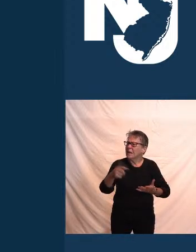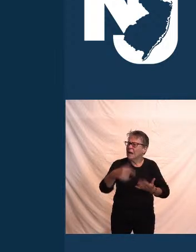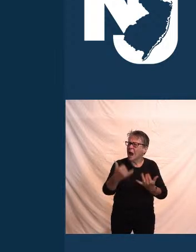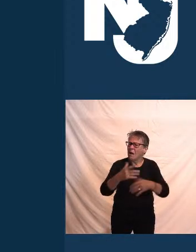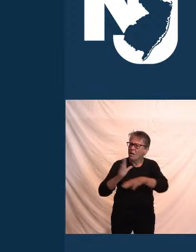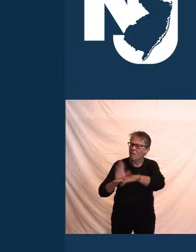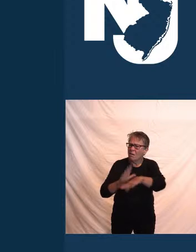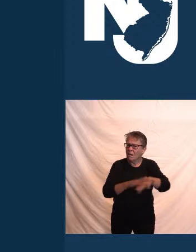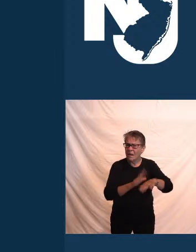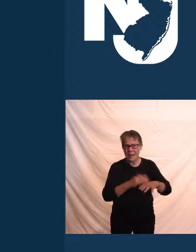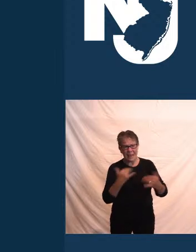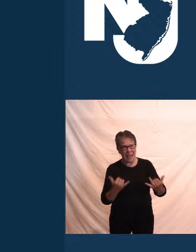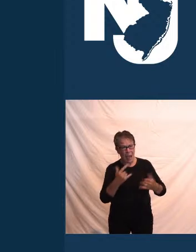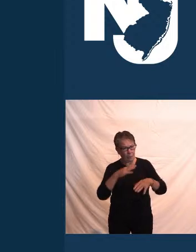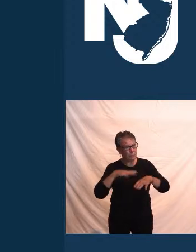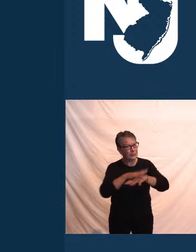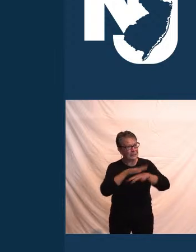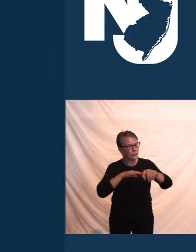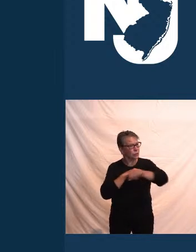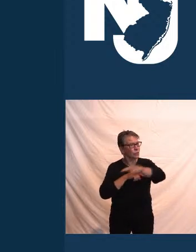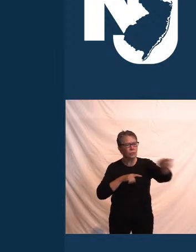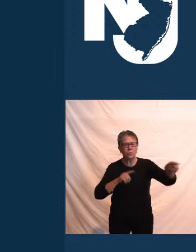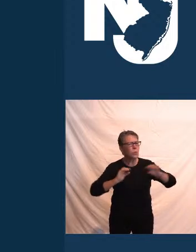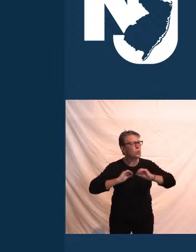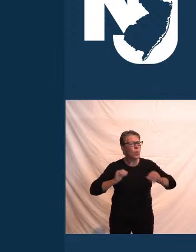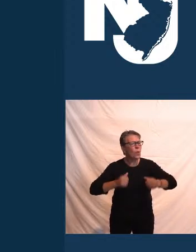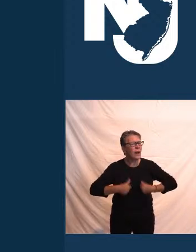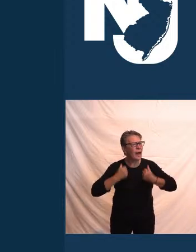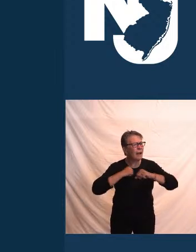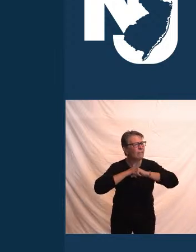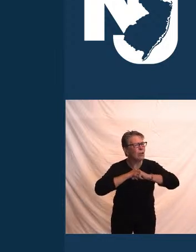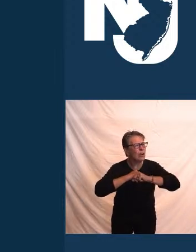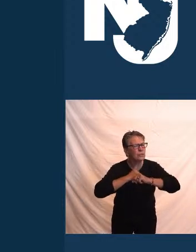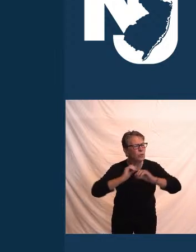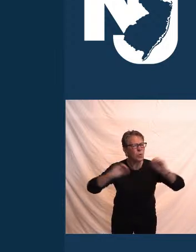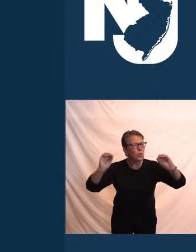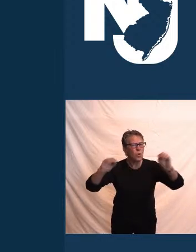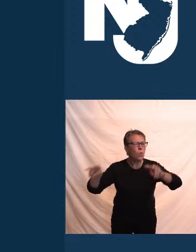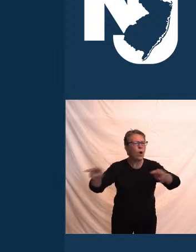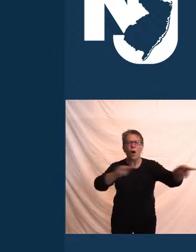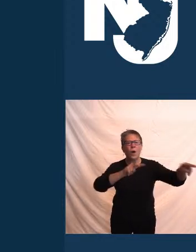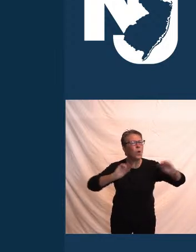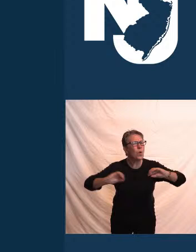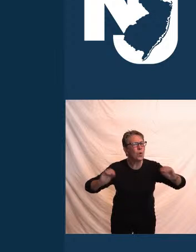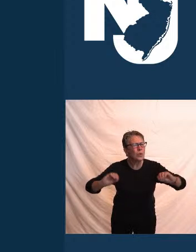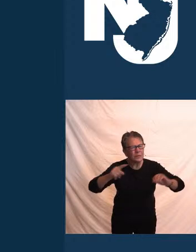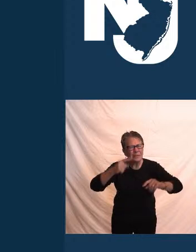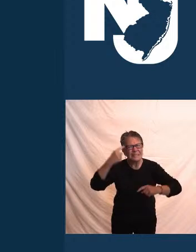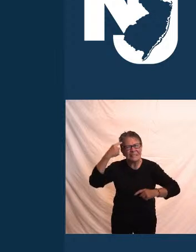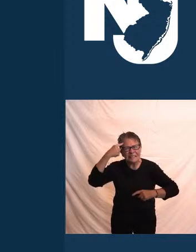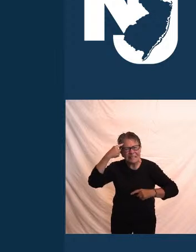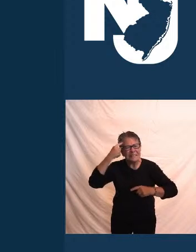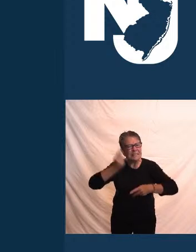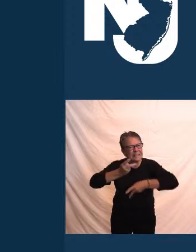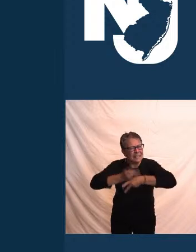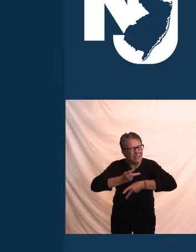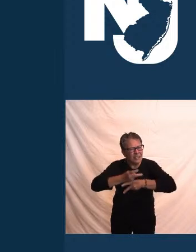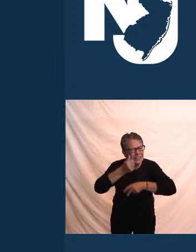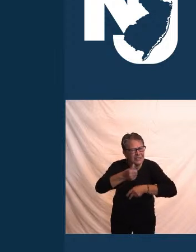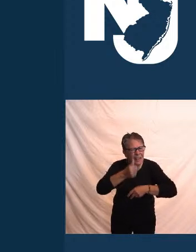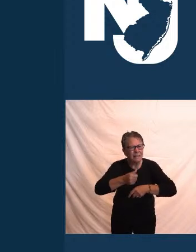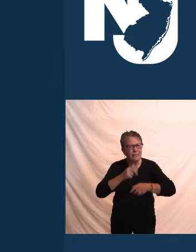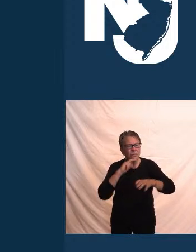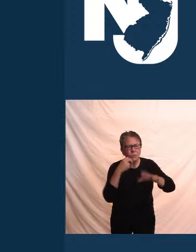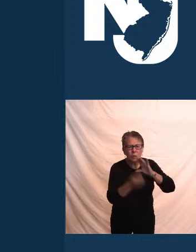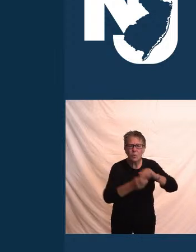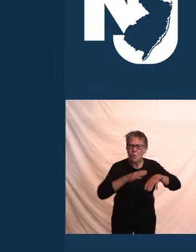the water, and be especially aware of any reported riptides. We're grateful that Kayla was able to give this story a happy